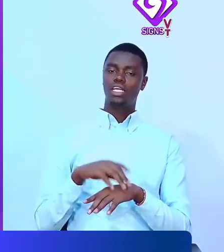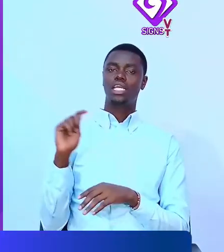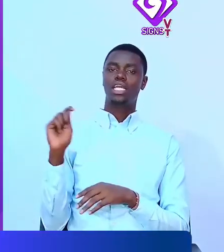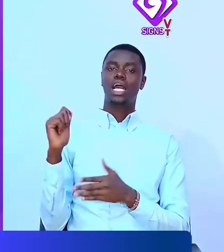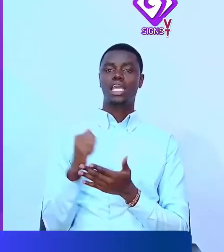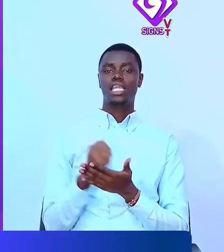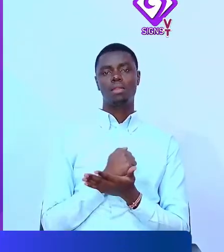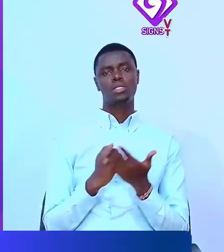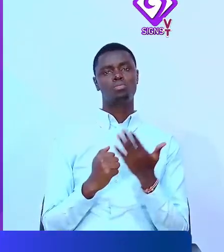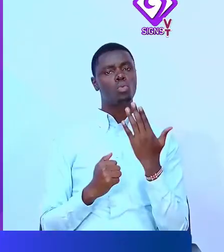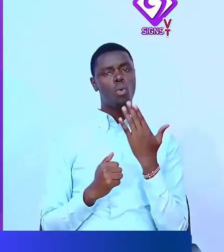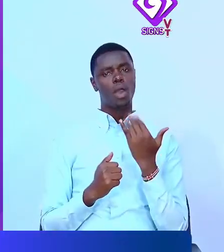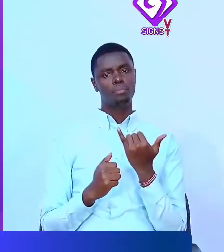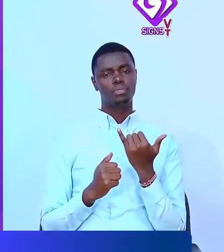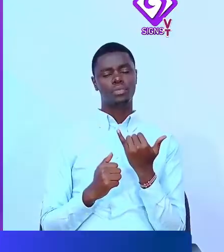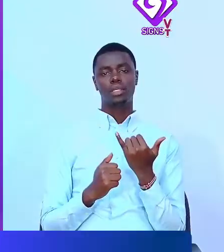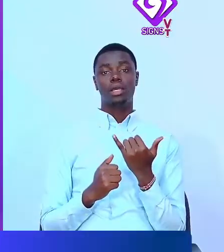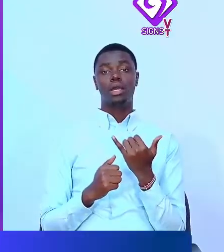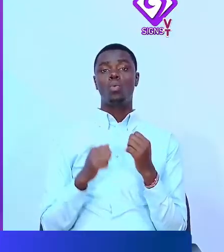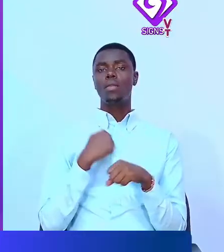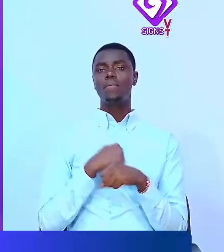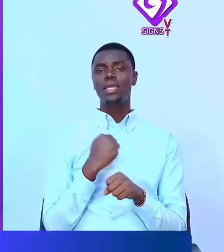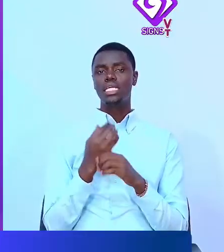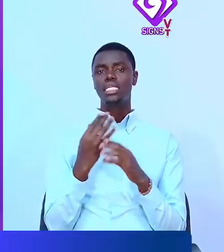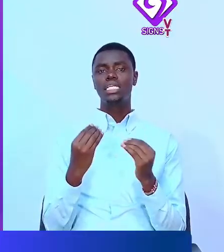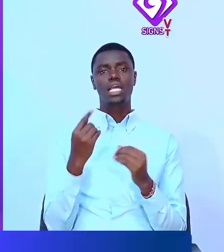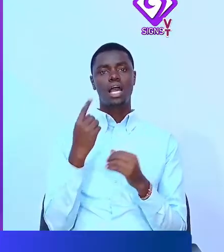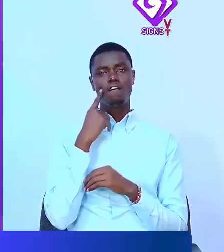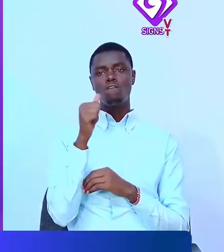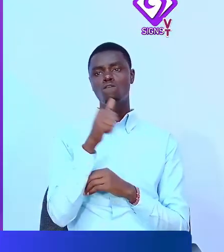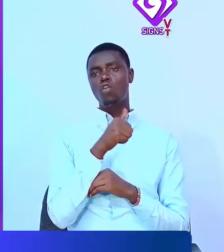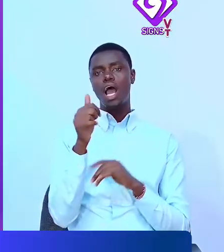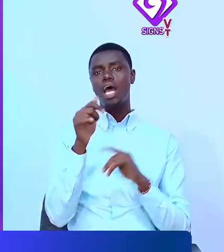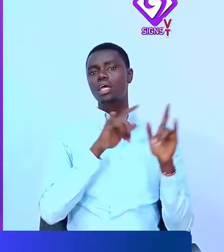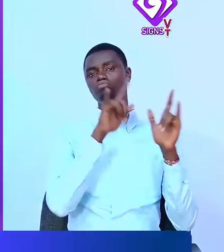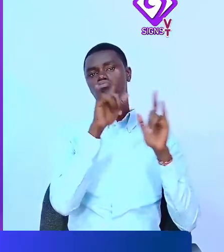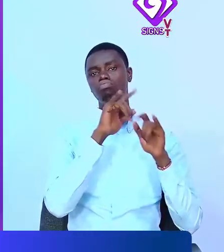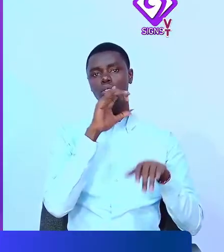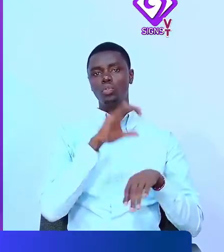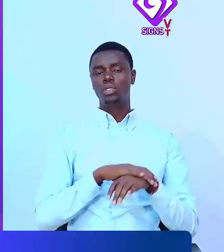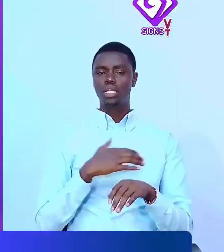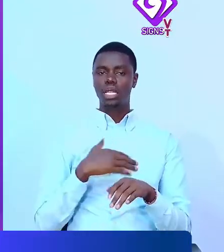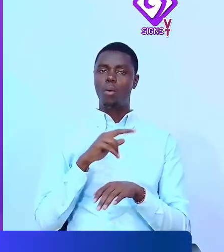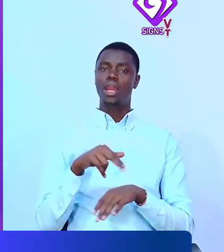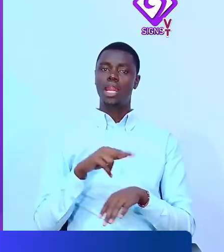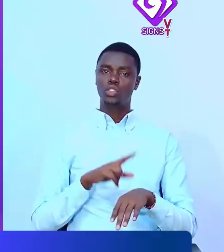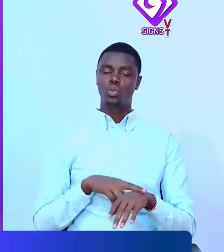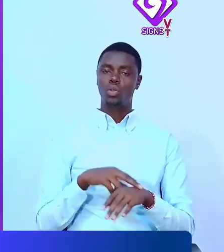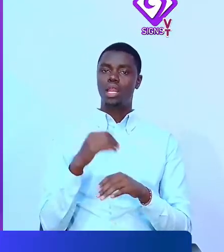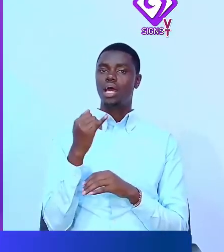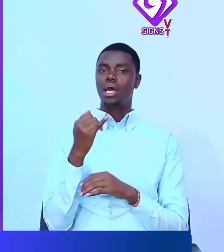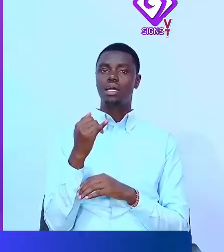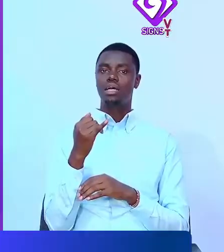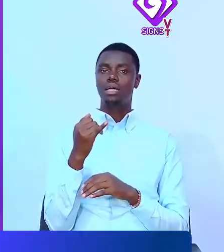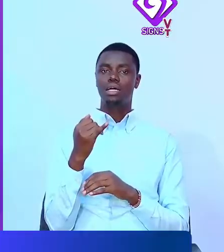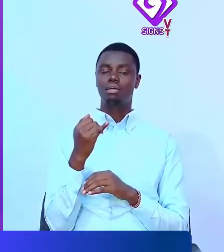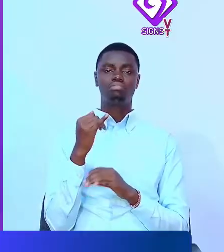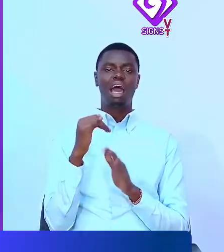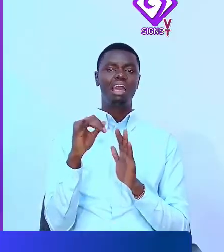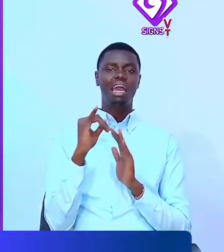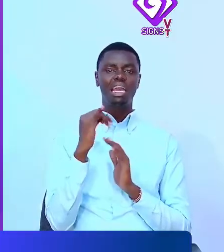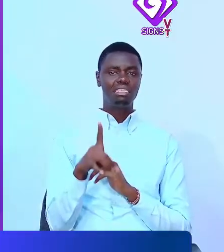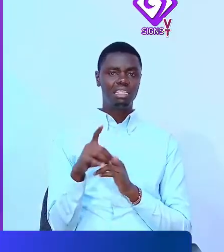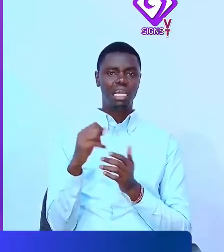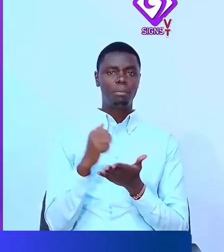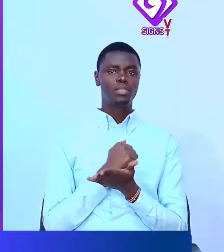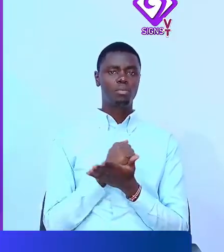passport? We made it very easier for other foreigners to get our nationalities like IDs, passports,